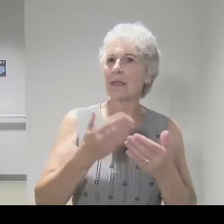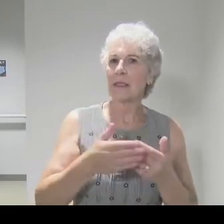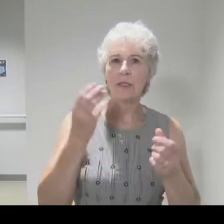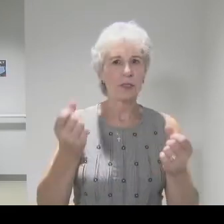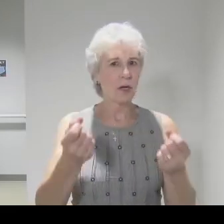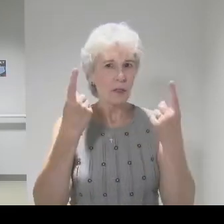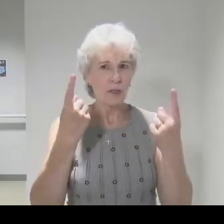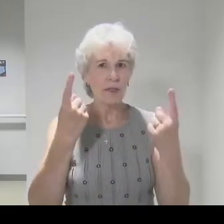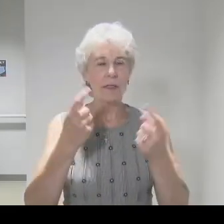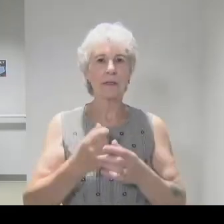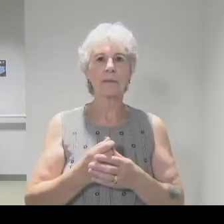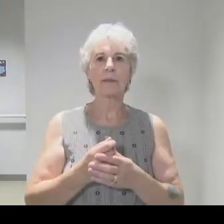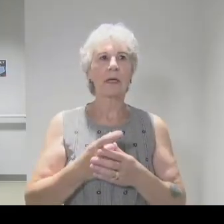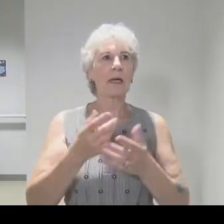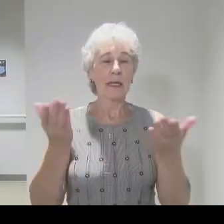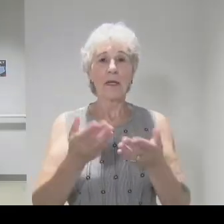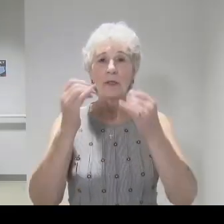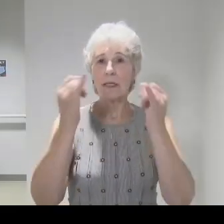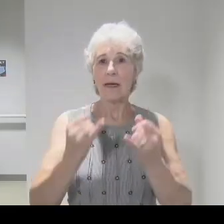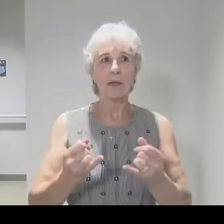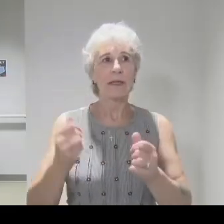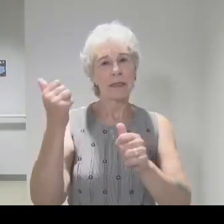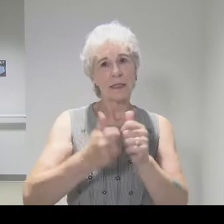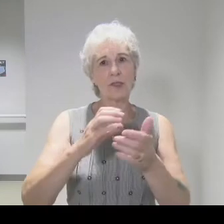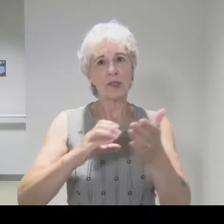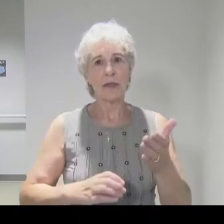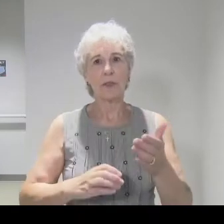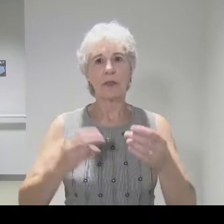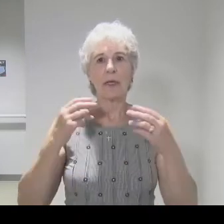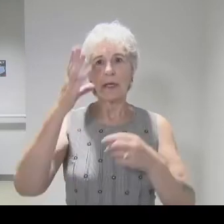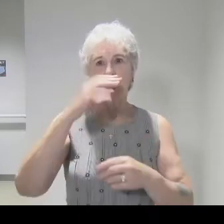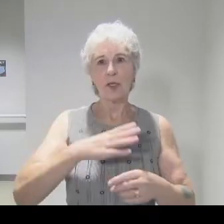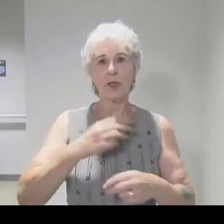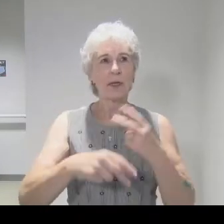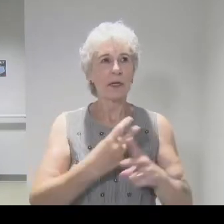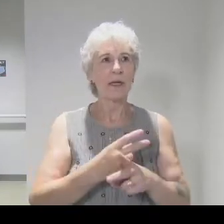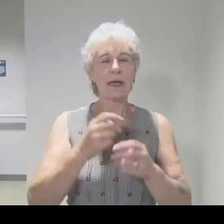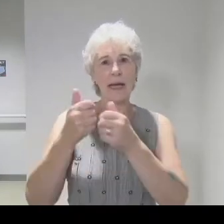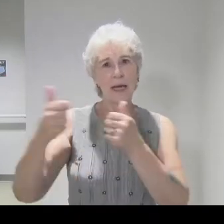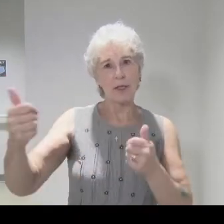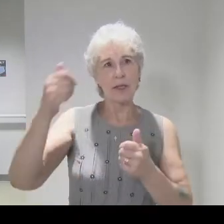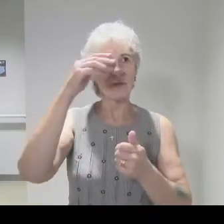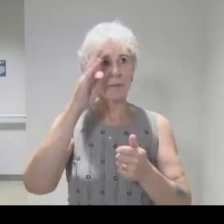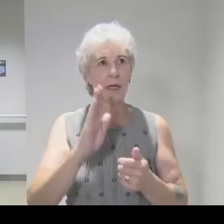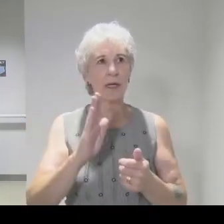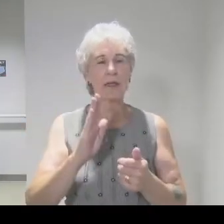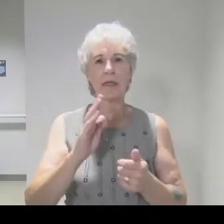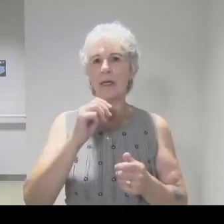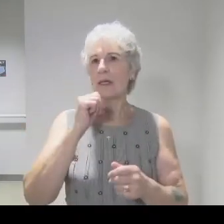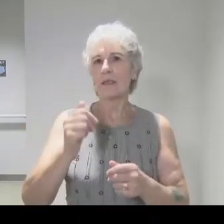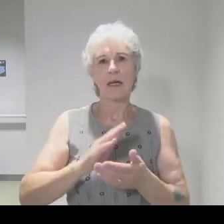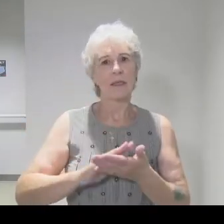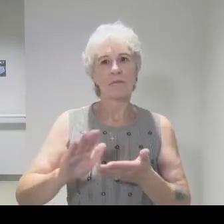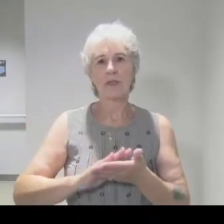understand. And here's a rough outline of each chapter. It's going to tell us that we are alienated from God, we are inexcusable